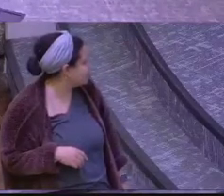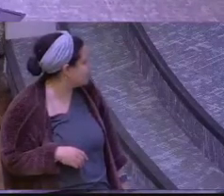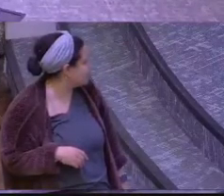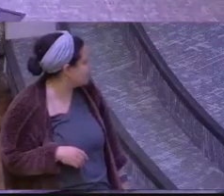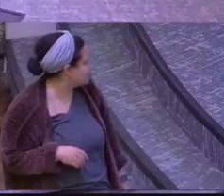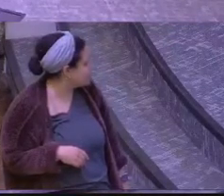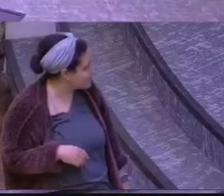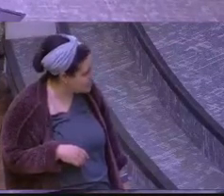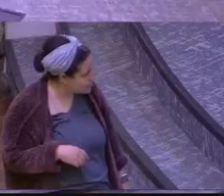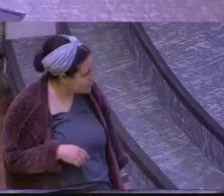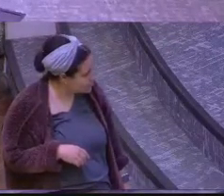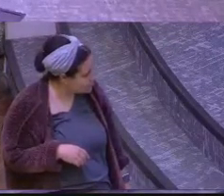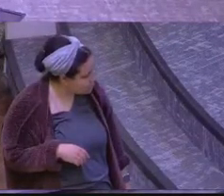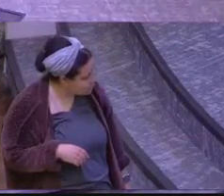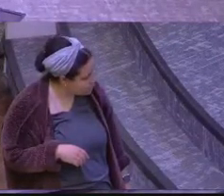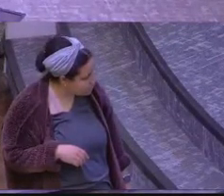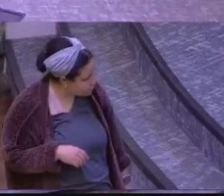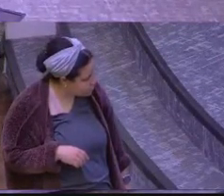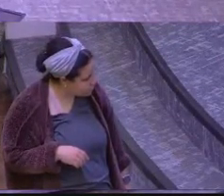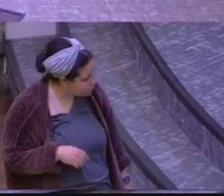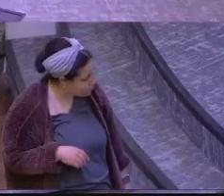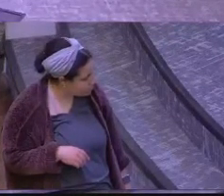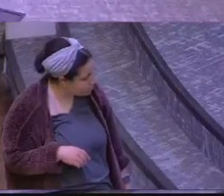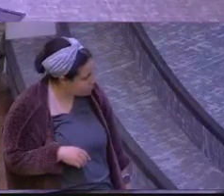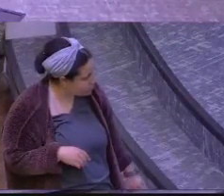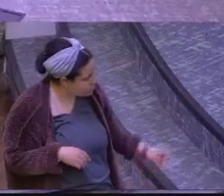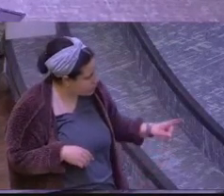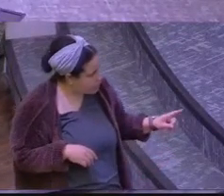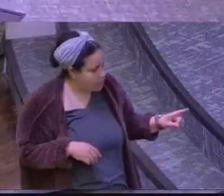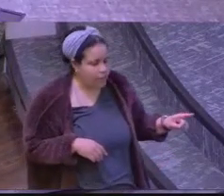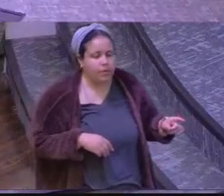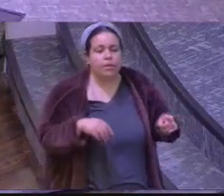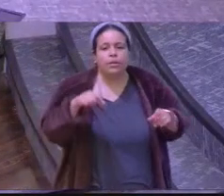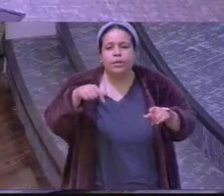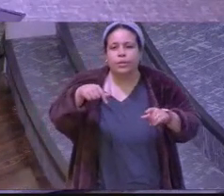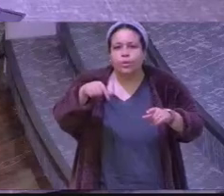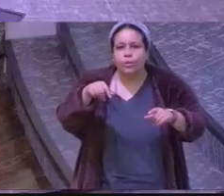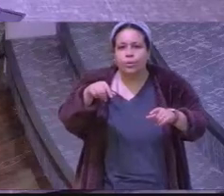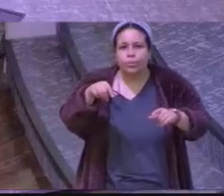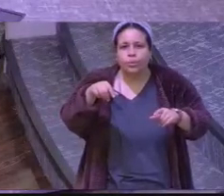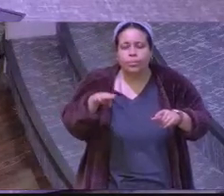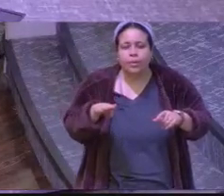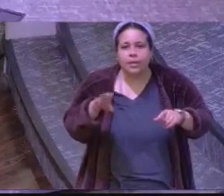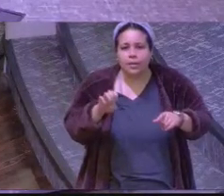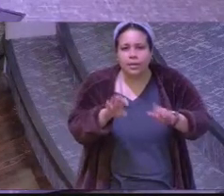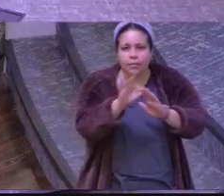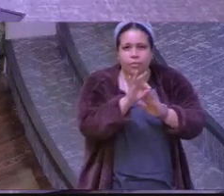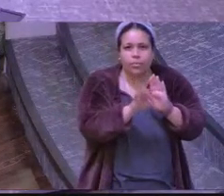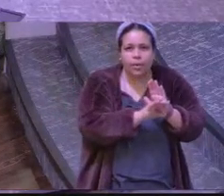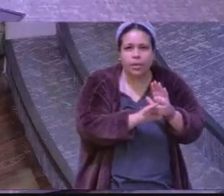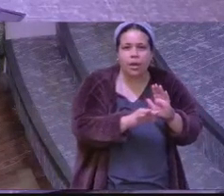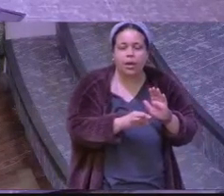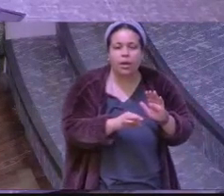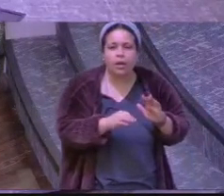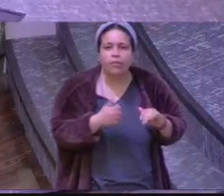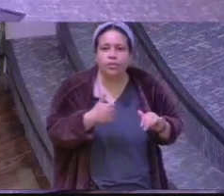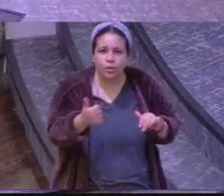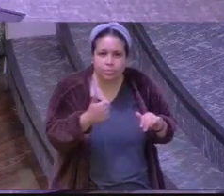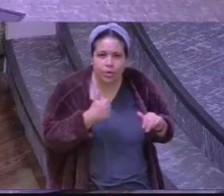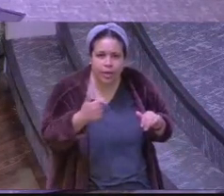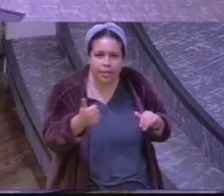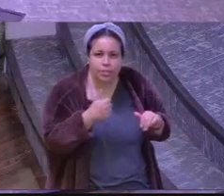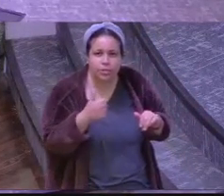the funds that came down, this is on the page with the QBE formula, where the transportation, we're getting dollars